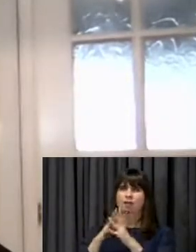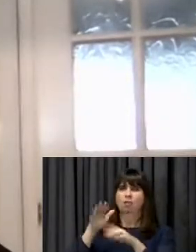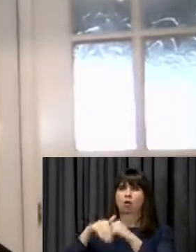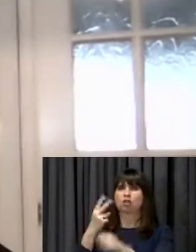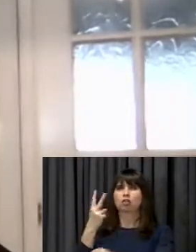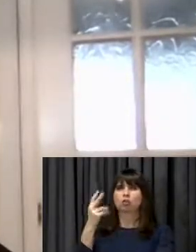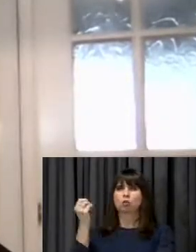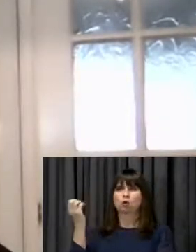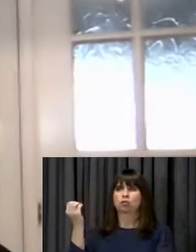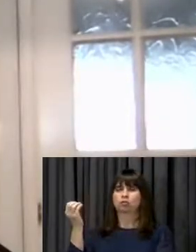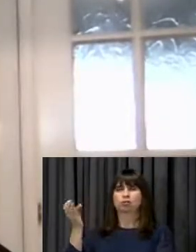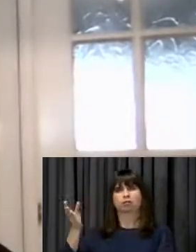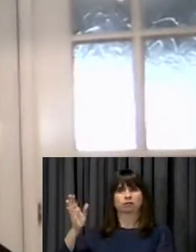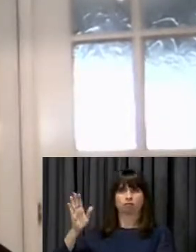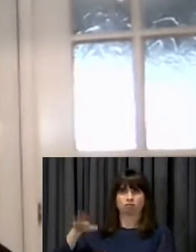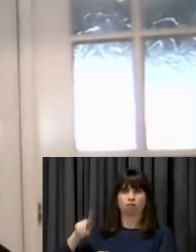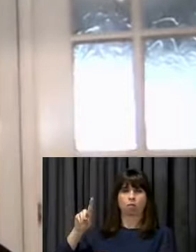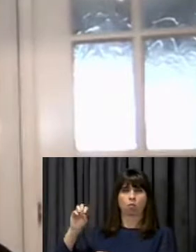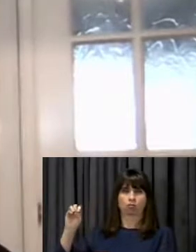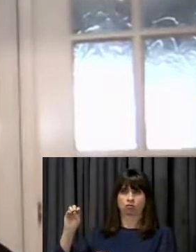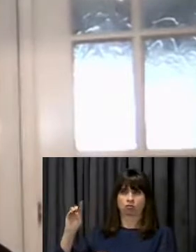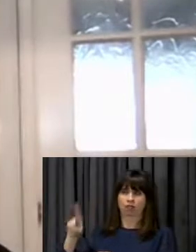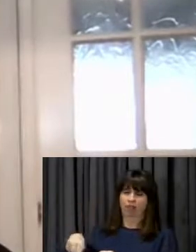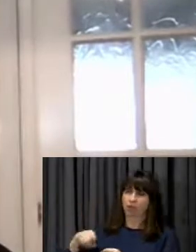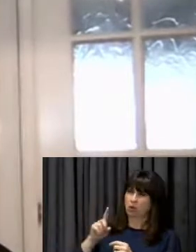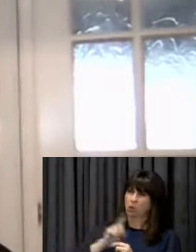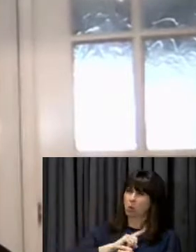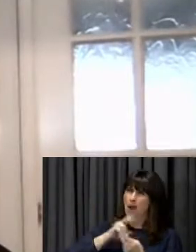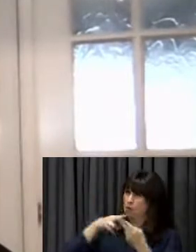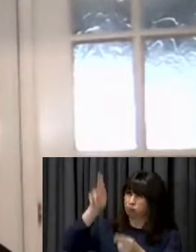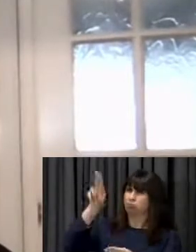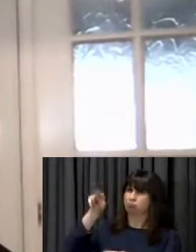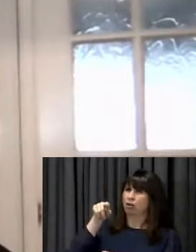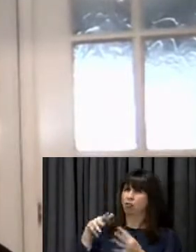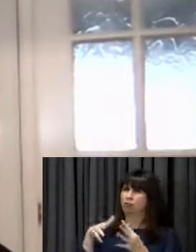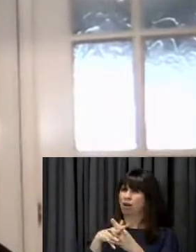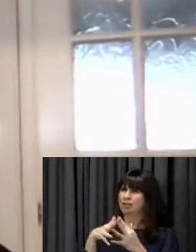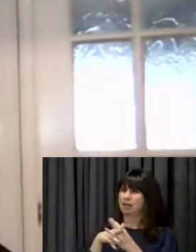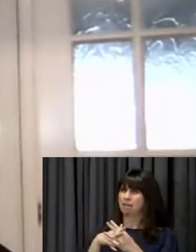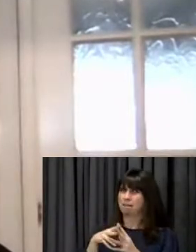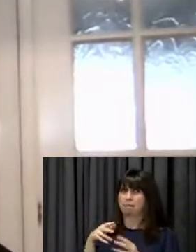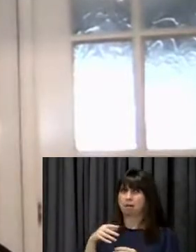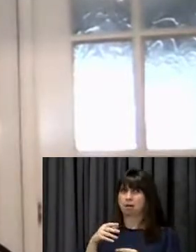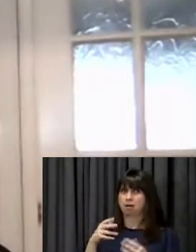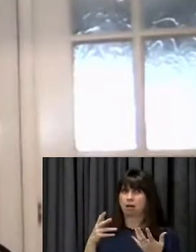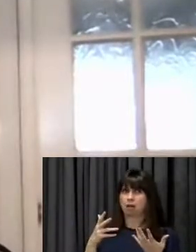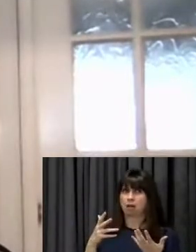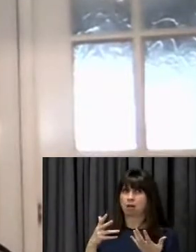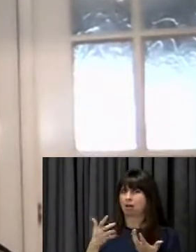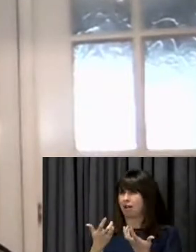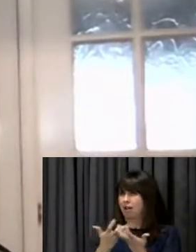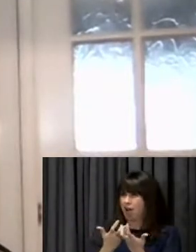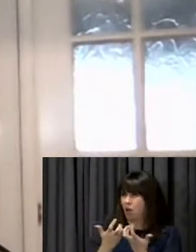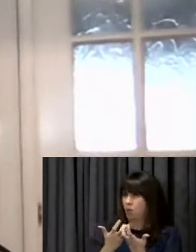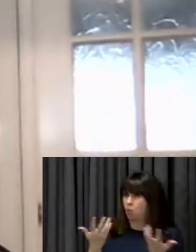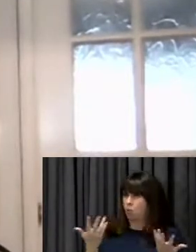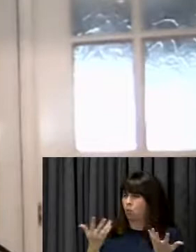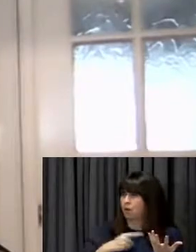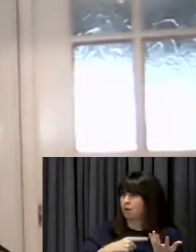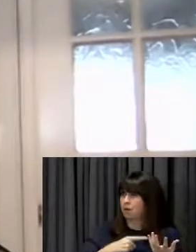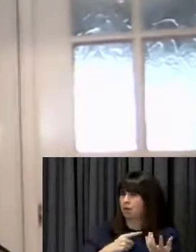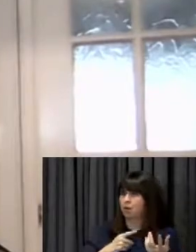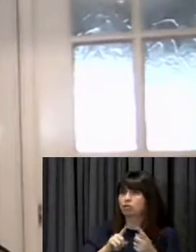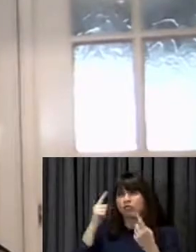per 100k mark. Can you give any insight on what is driving the increase there? And if the answer involves geography, how does that square with the change in the